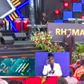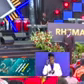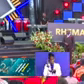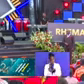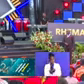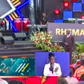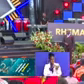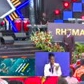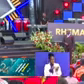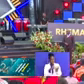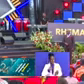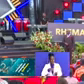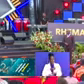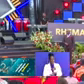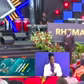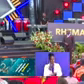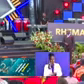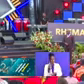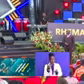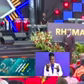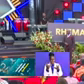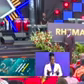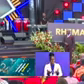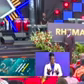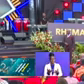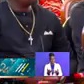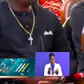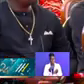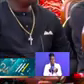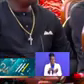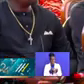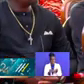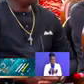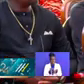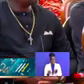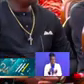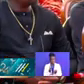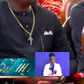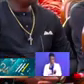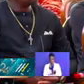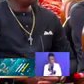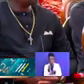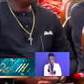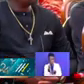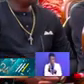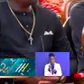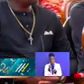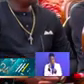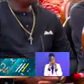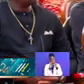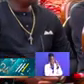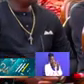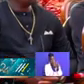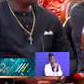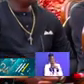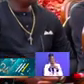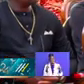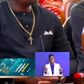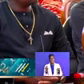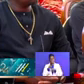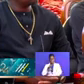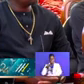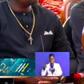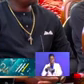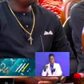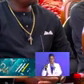message we can sense the heaviness of the message message was not dealing with a family Alor but was dealing